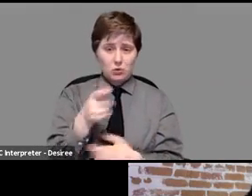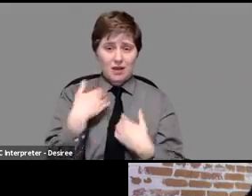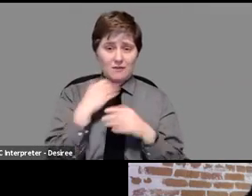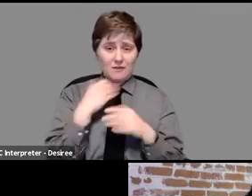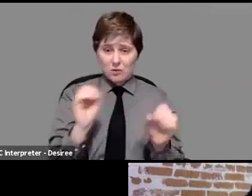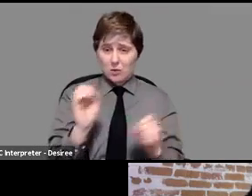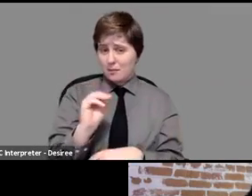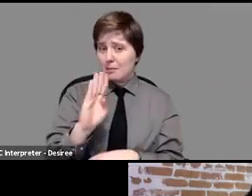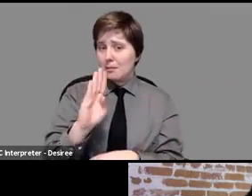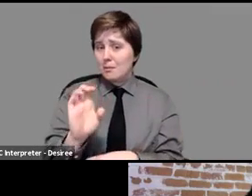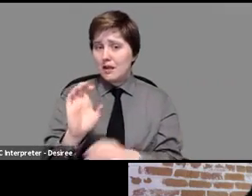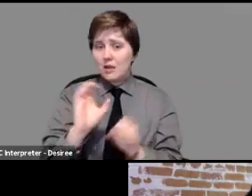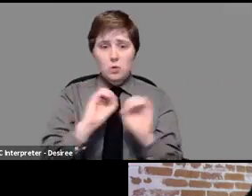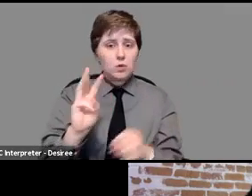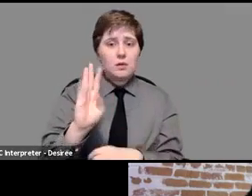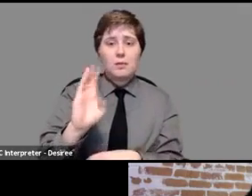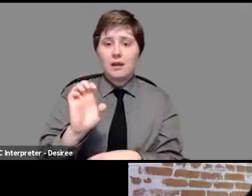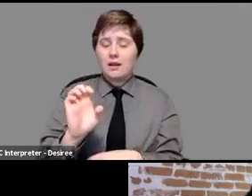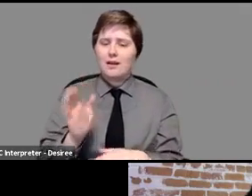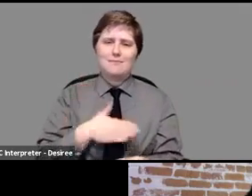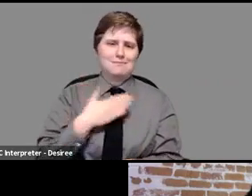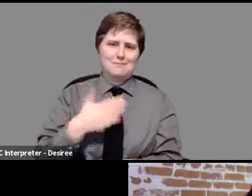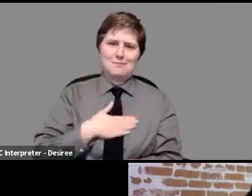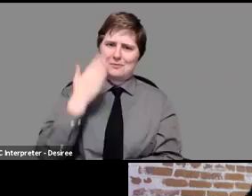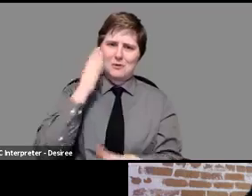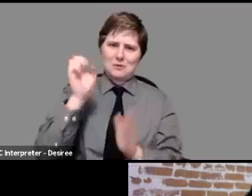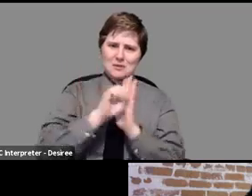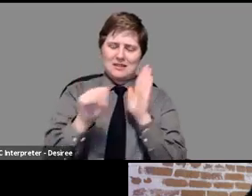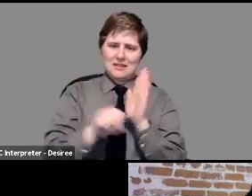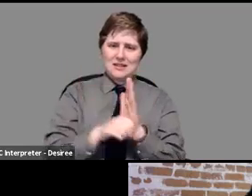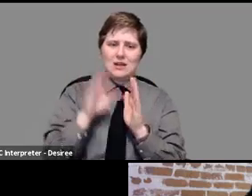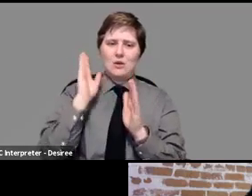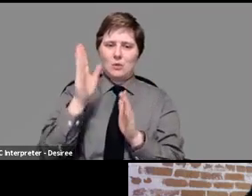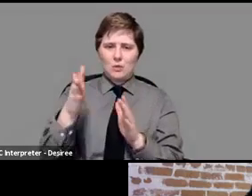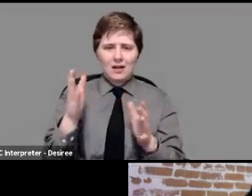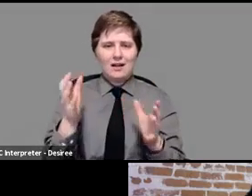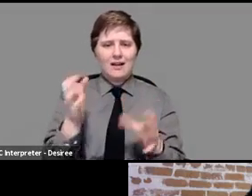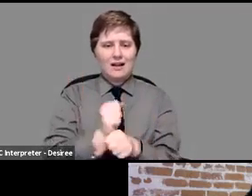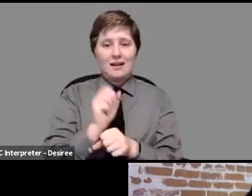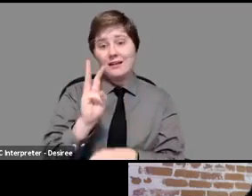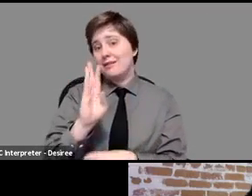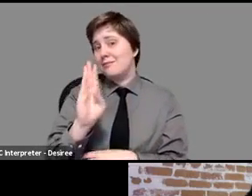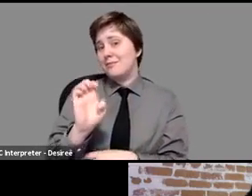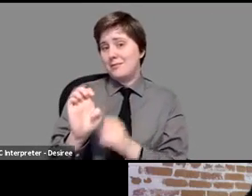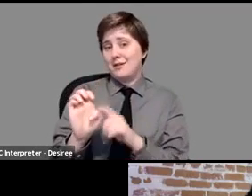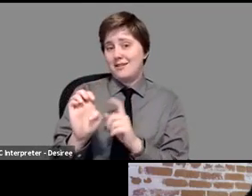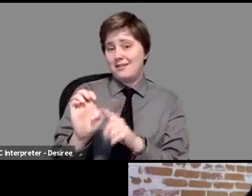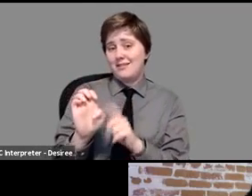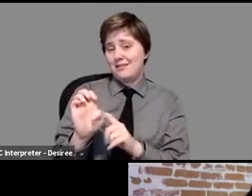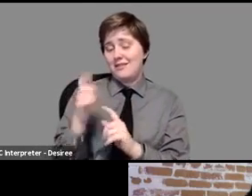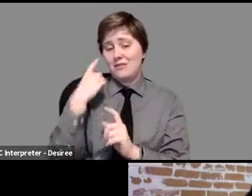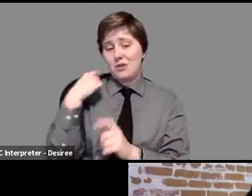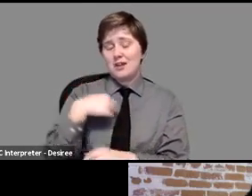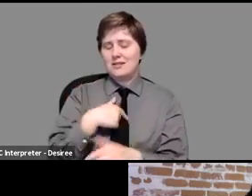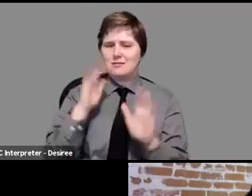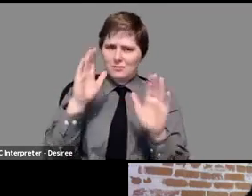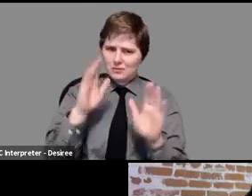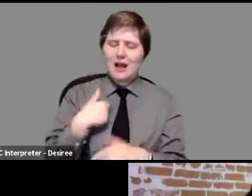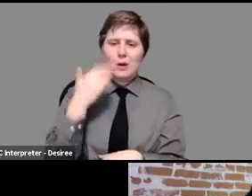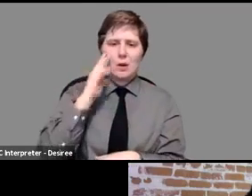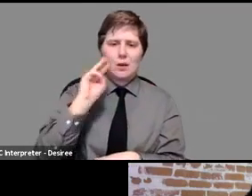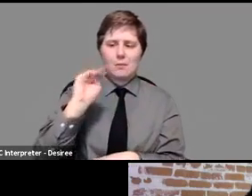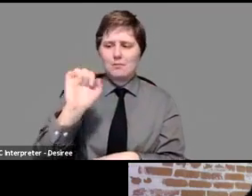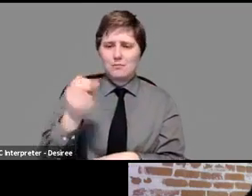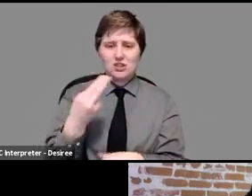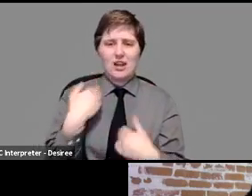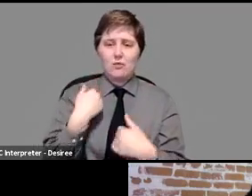MBE, WBE, I'm so happy to know that the state is going to be getting a WBE for us. That would be great. I know Michigan has one